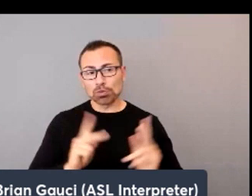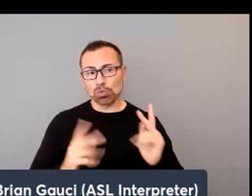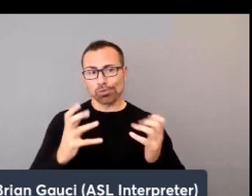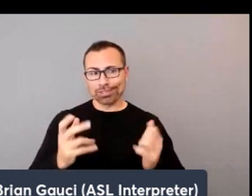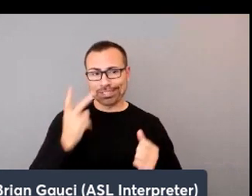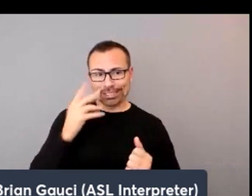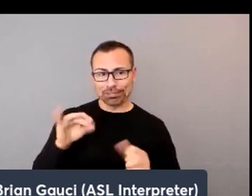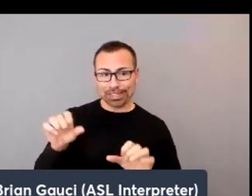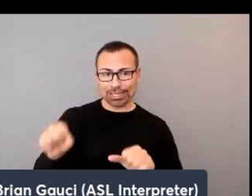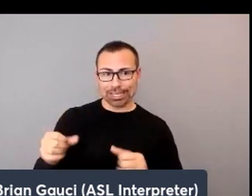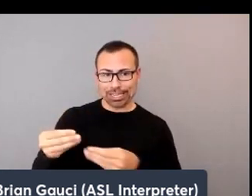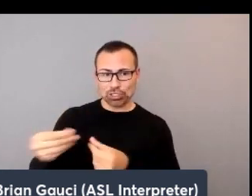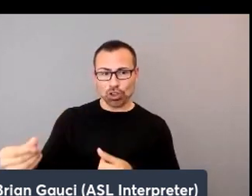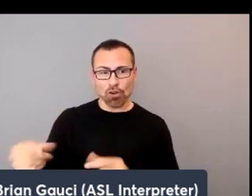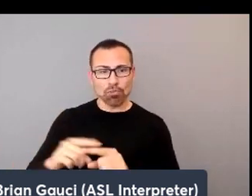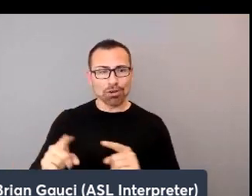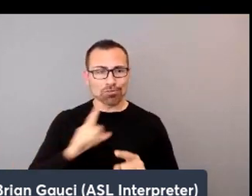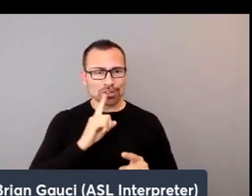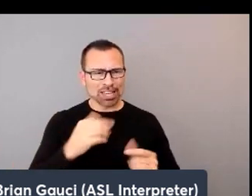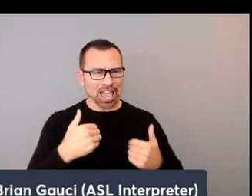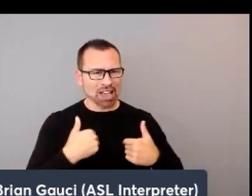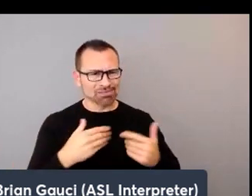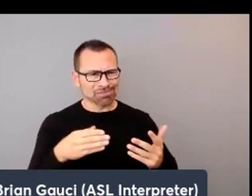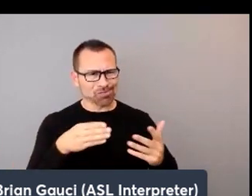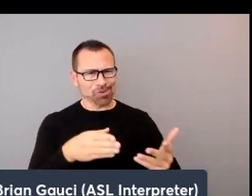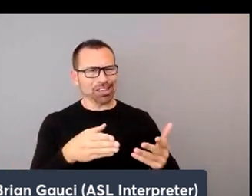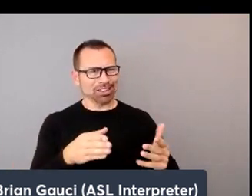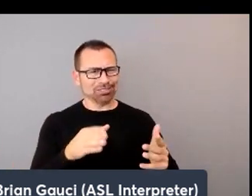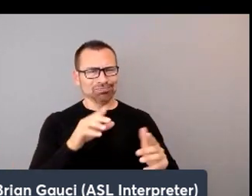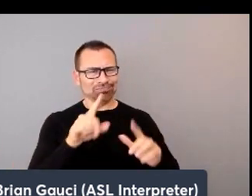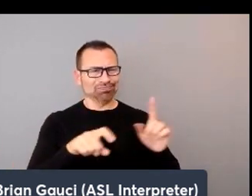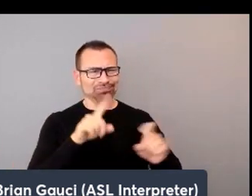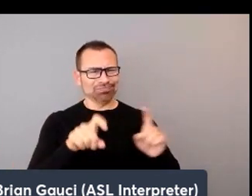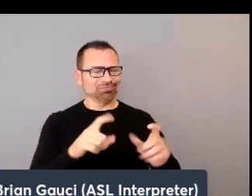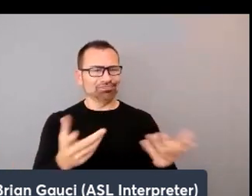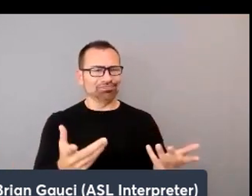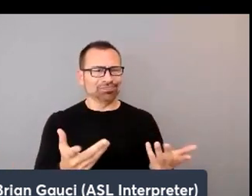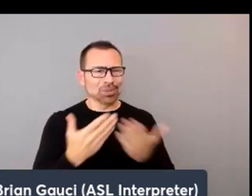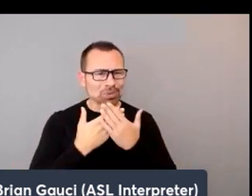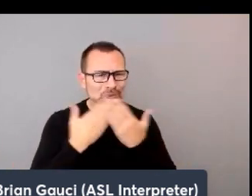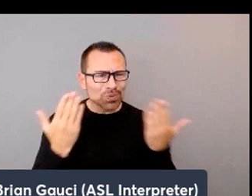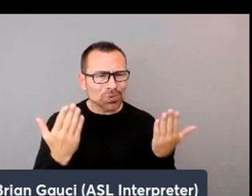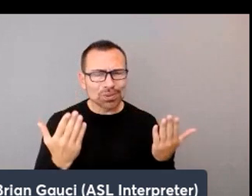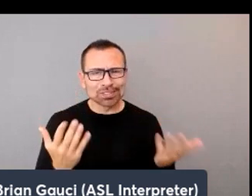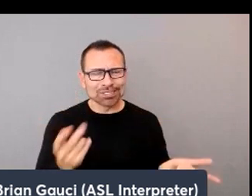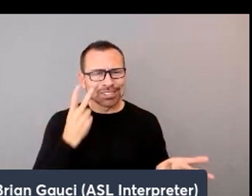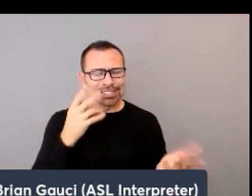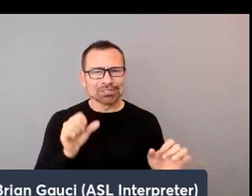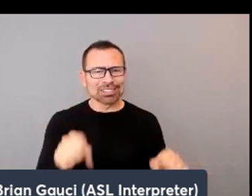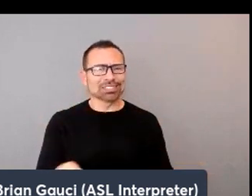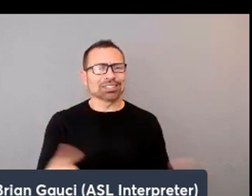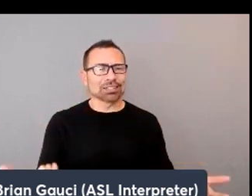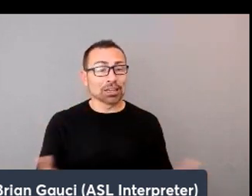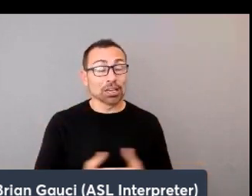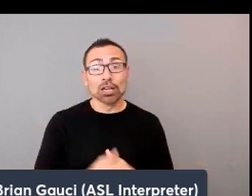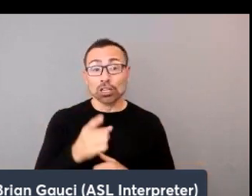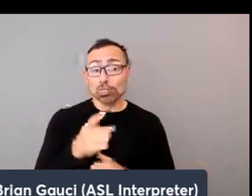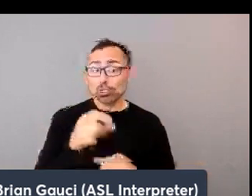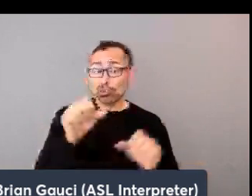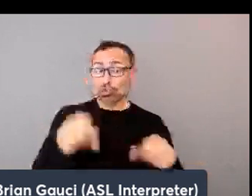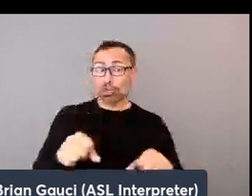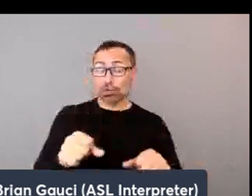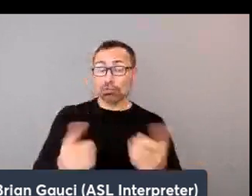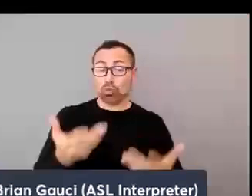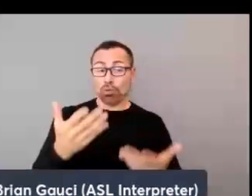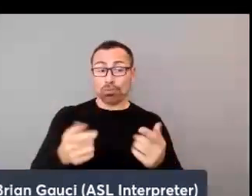don't have any means of even testing out to see if it's feasible, right? Like you could probably iterate